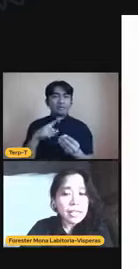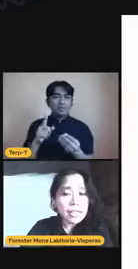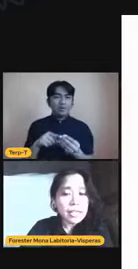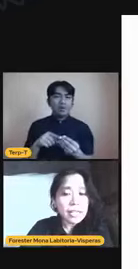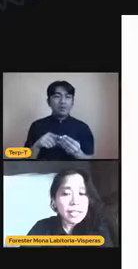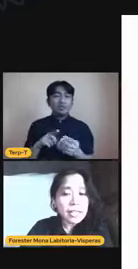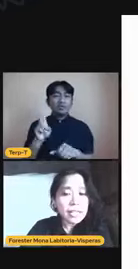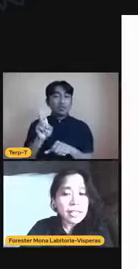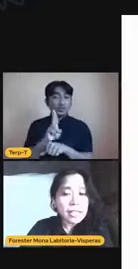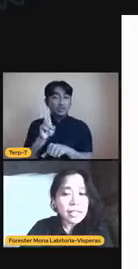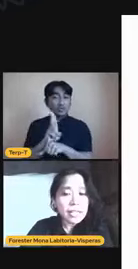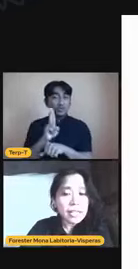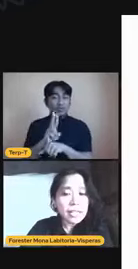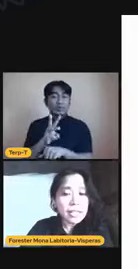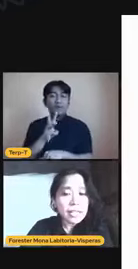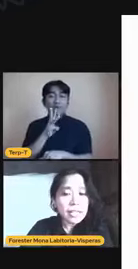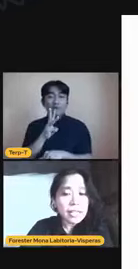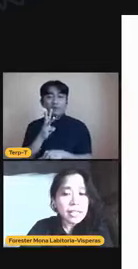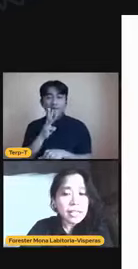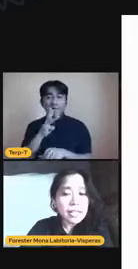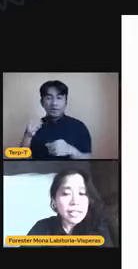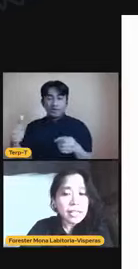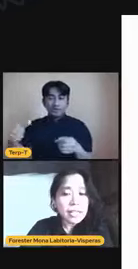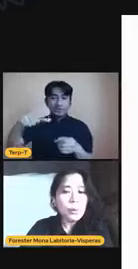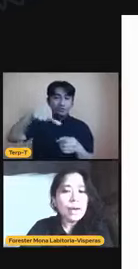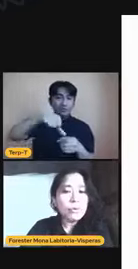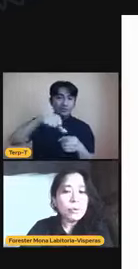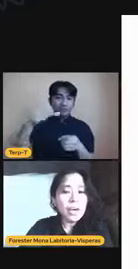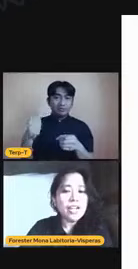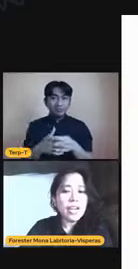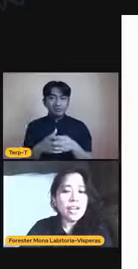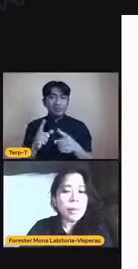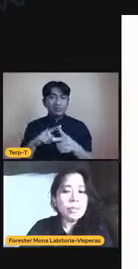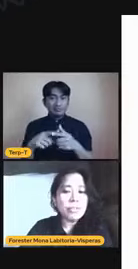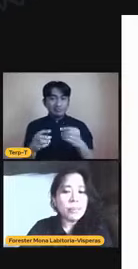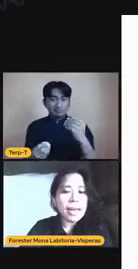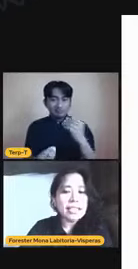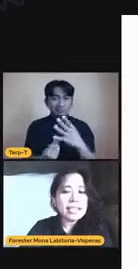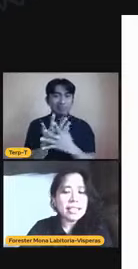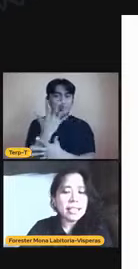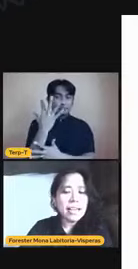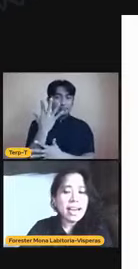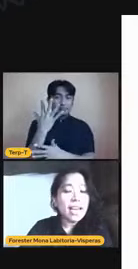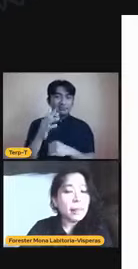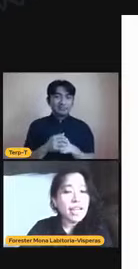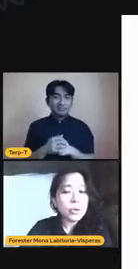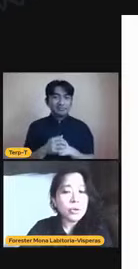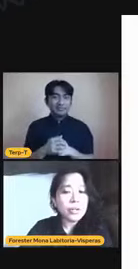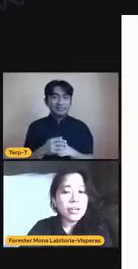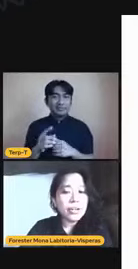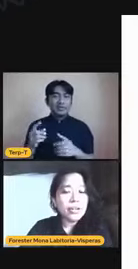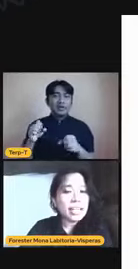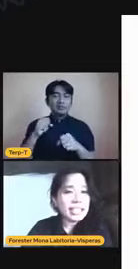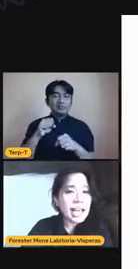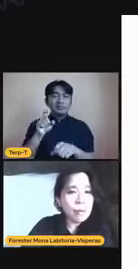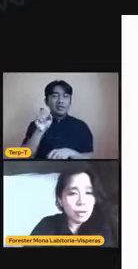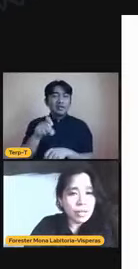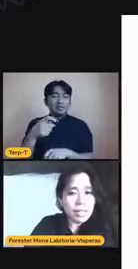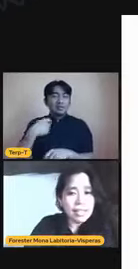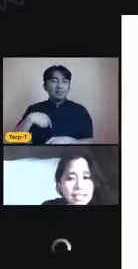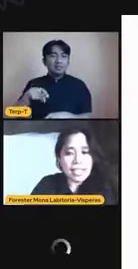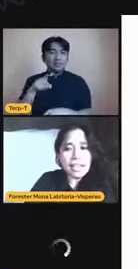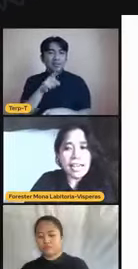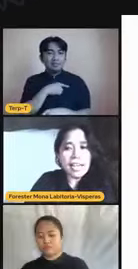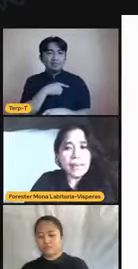water, cultivate the soil, and fertilize. We have to guard our crops from pests and make sure there is